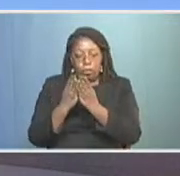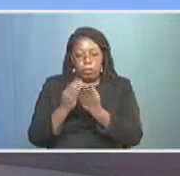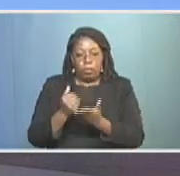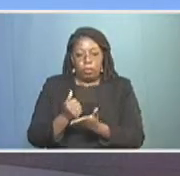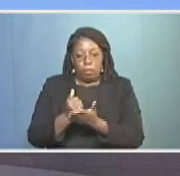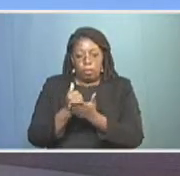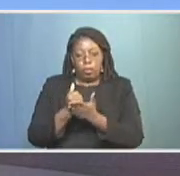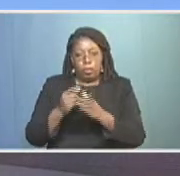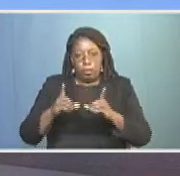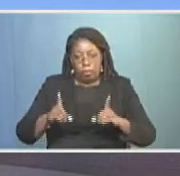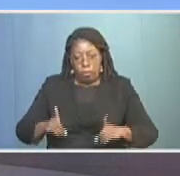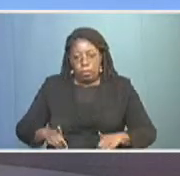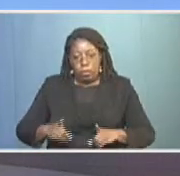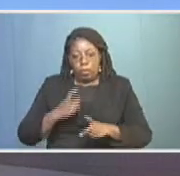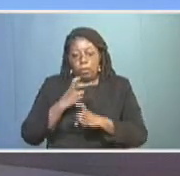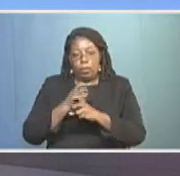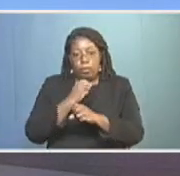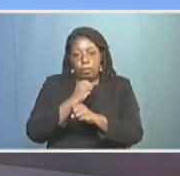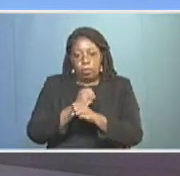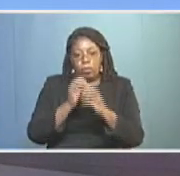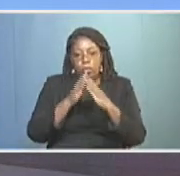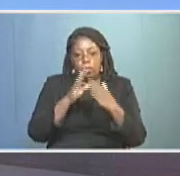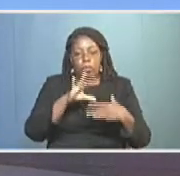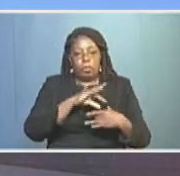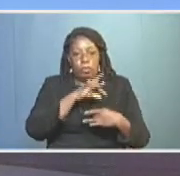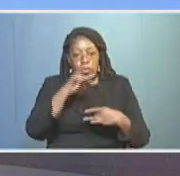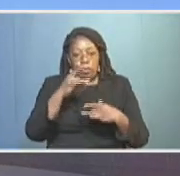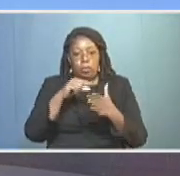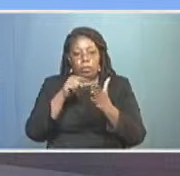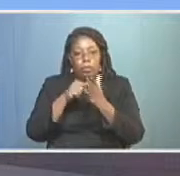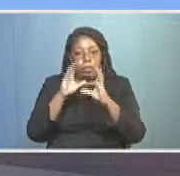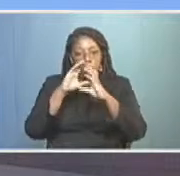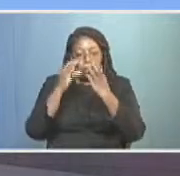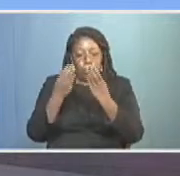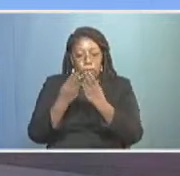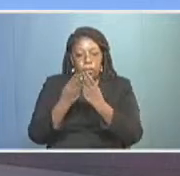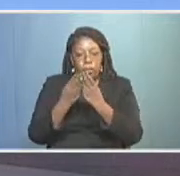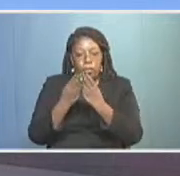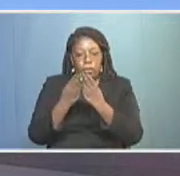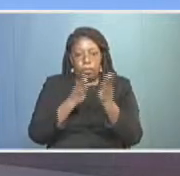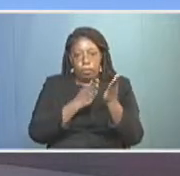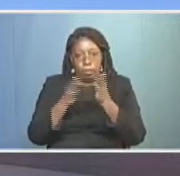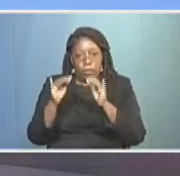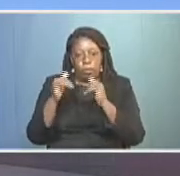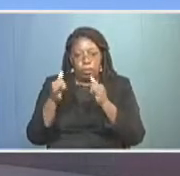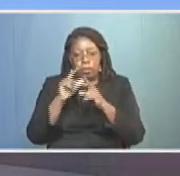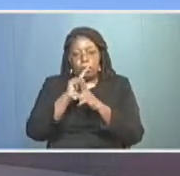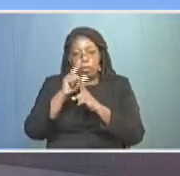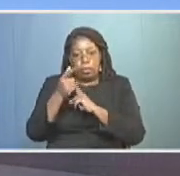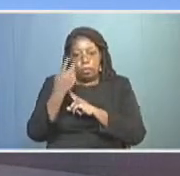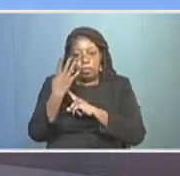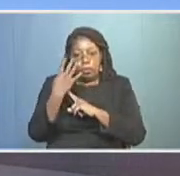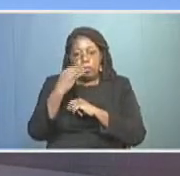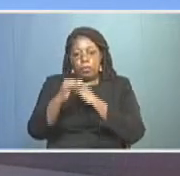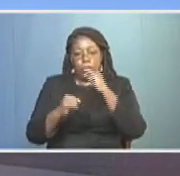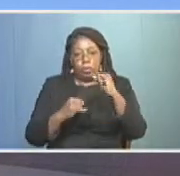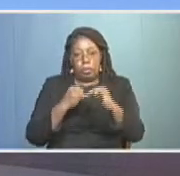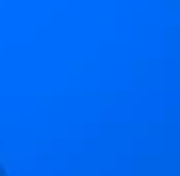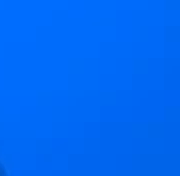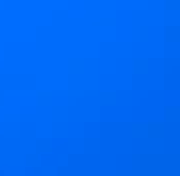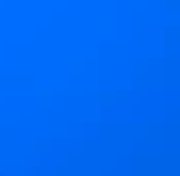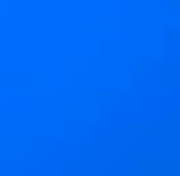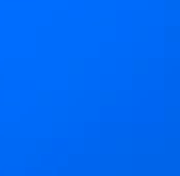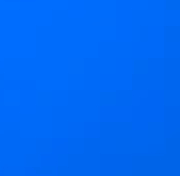discipline, hard work, and community spirit. The club plans to play local and at least 4 international tournaments throughout the year.